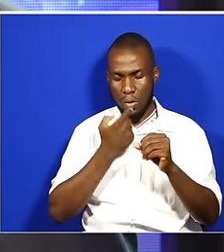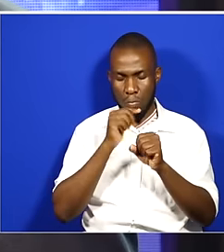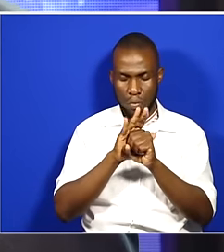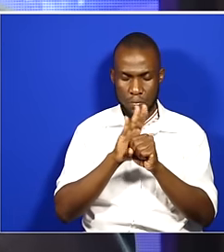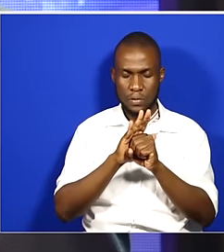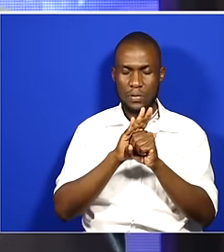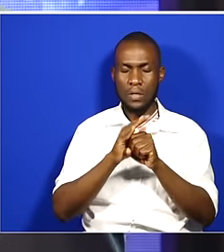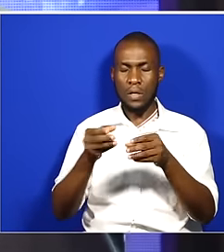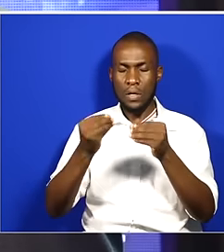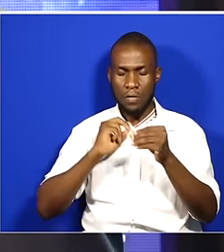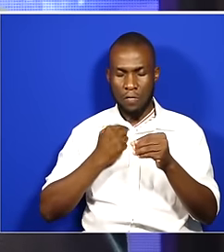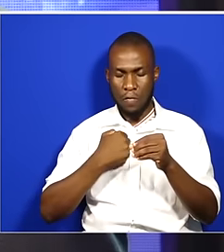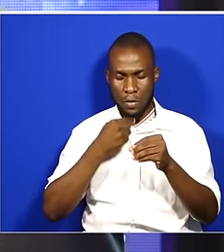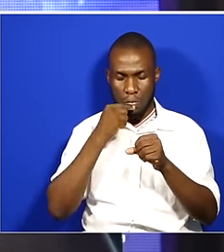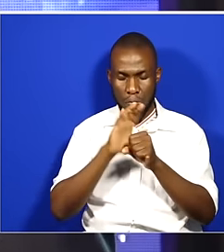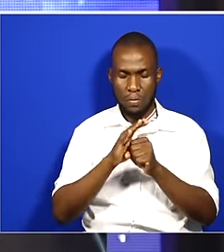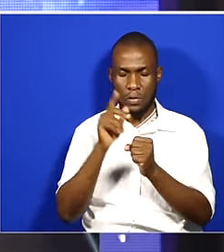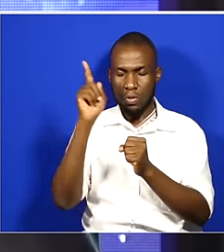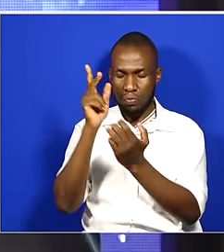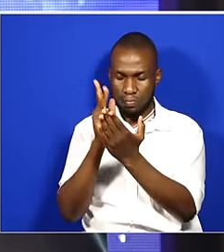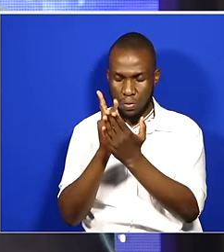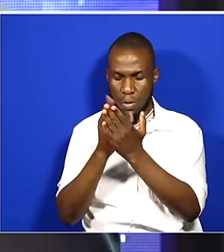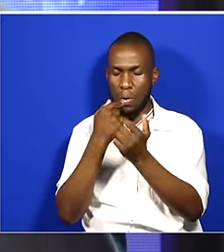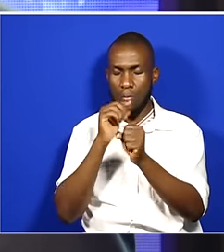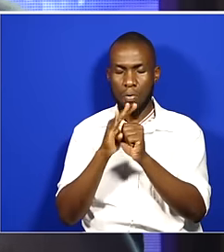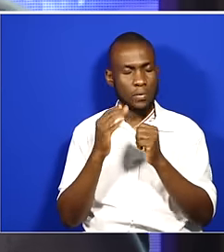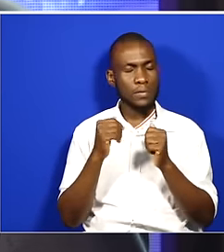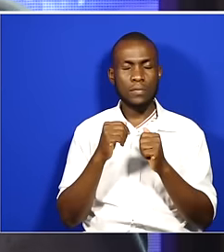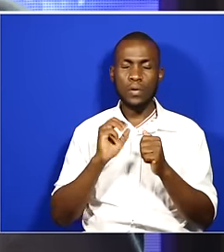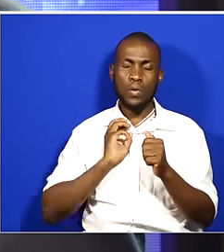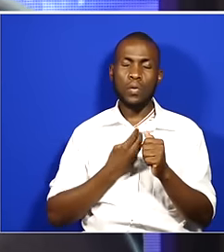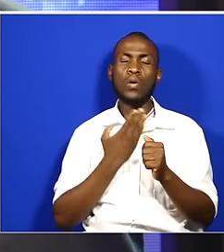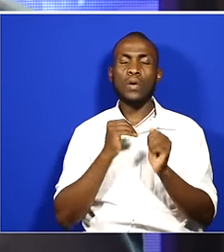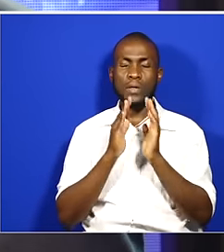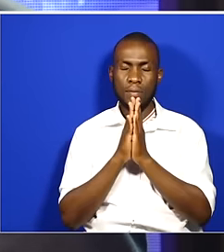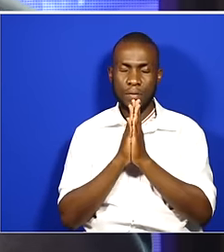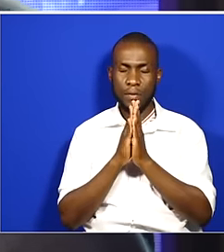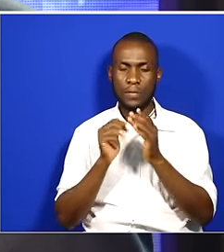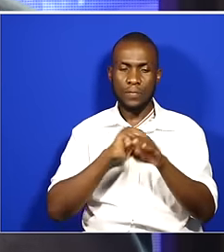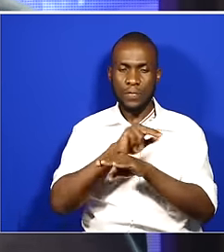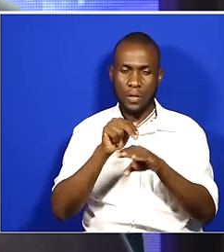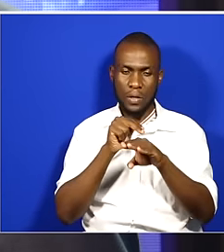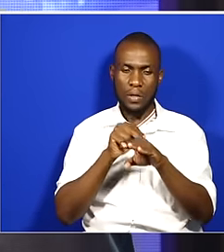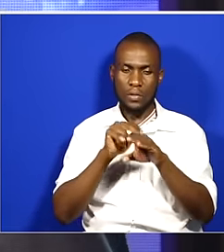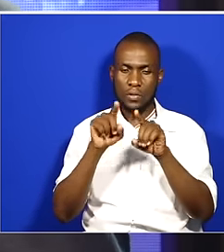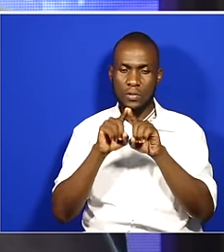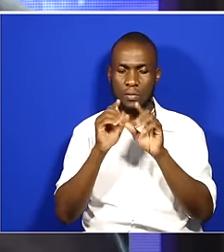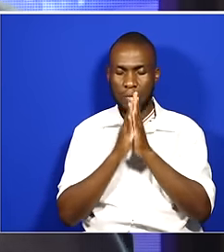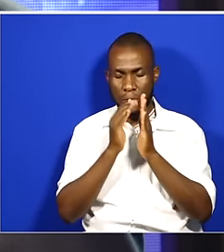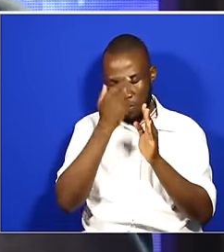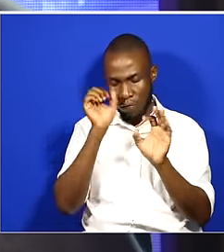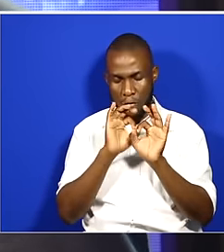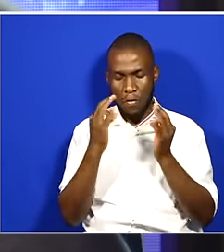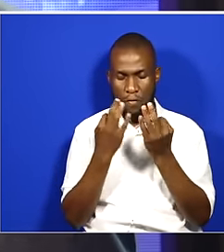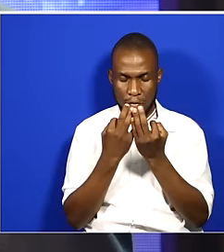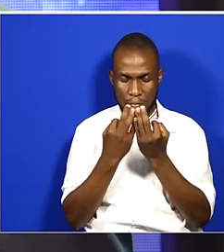and not just give us promises, but you keep those promises. We want to pray, O Lord, for our nation. We want to pray for our families. We want